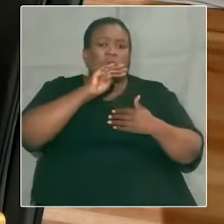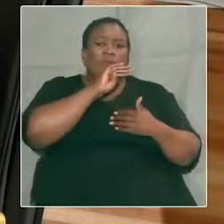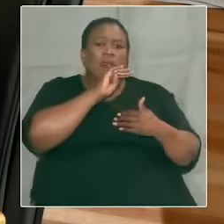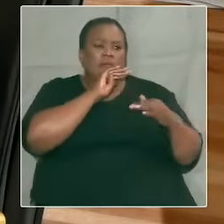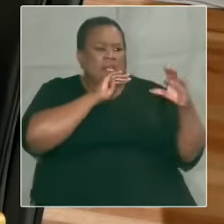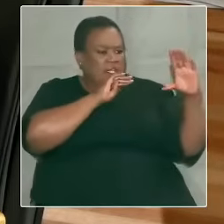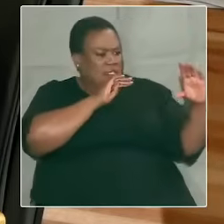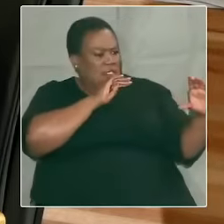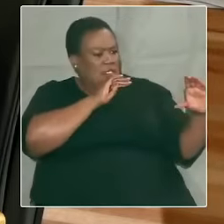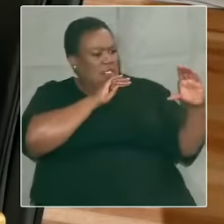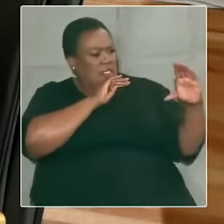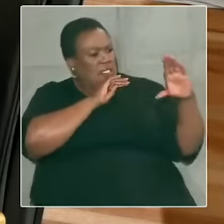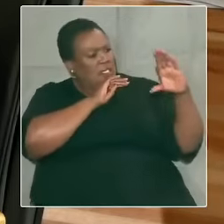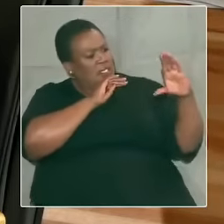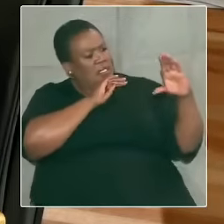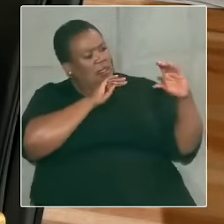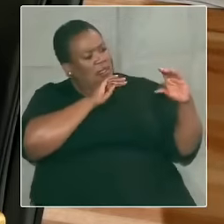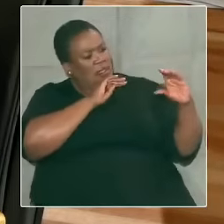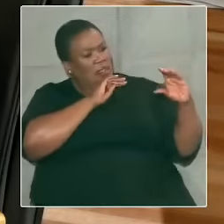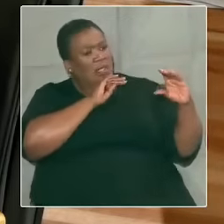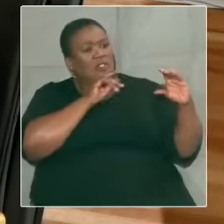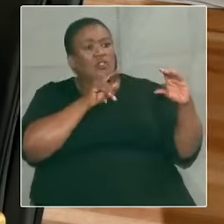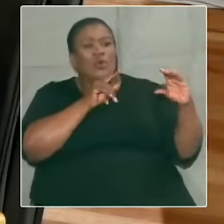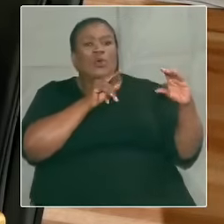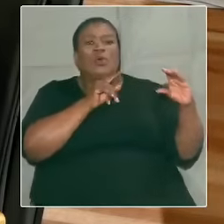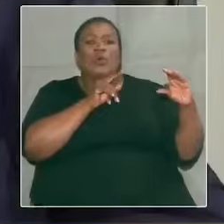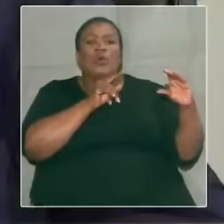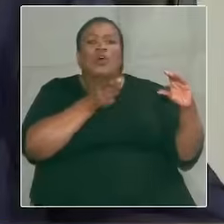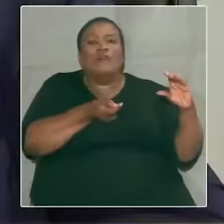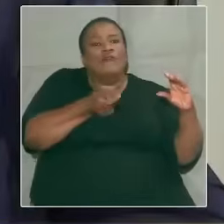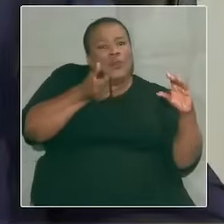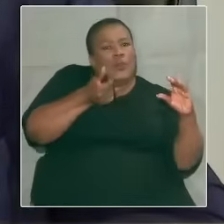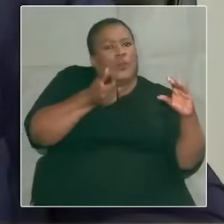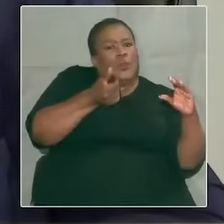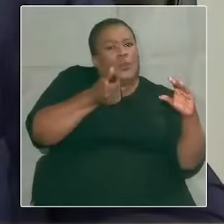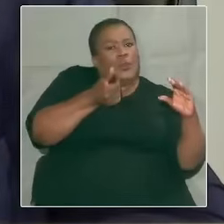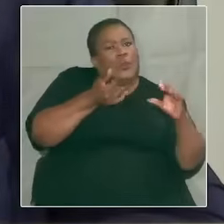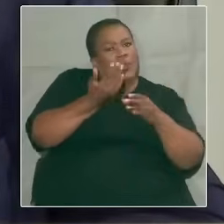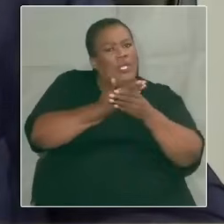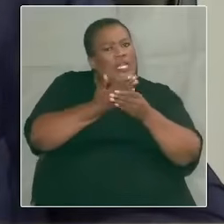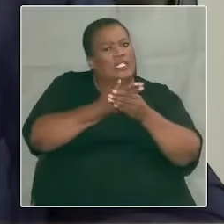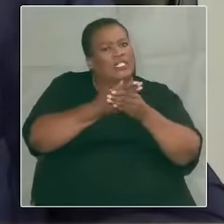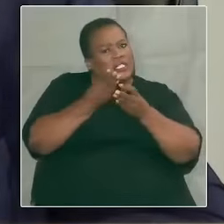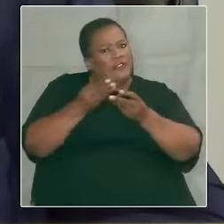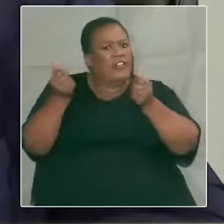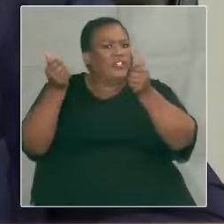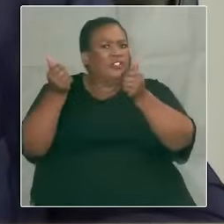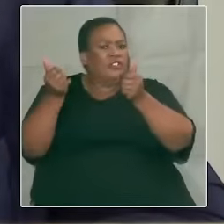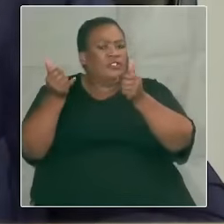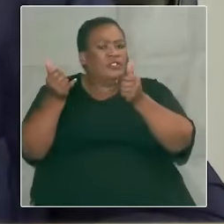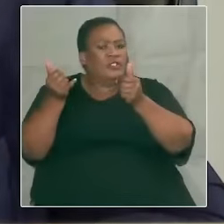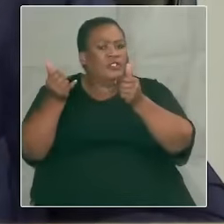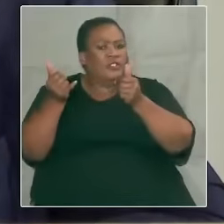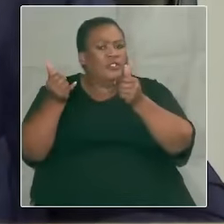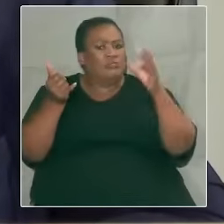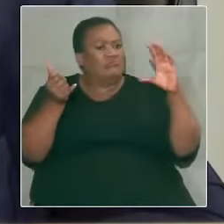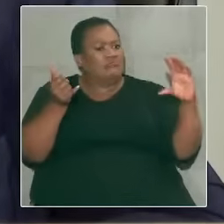that there are less cases that were finalized than the cases that had been allocated.